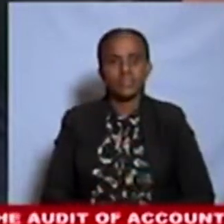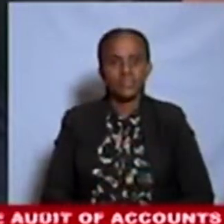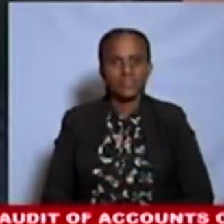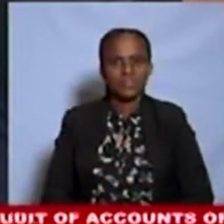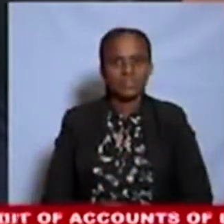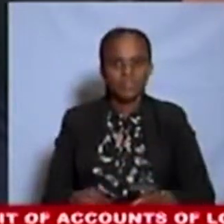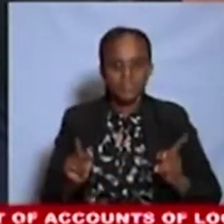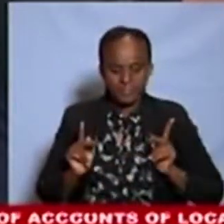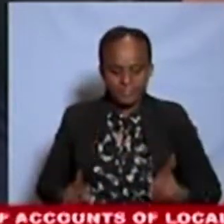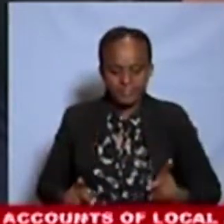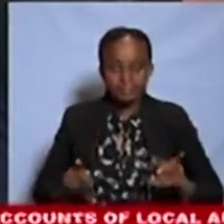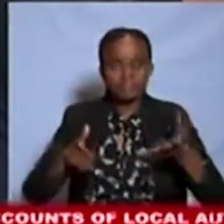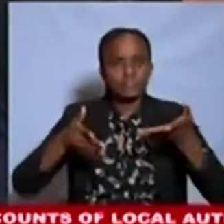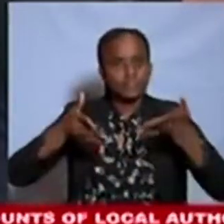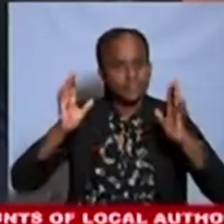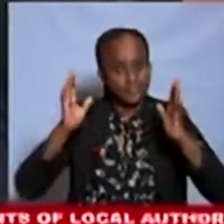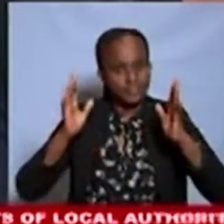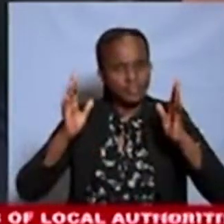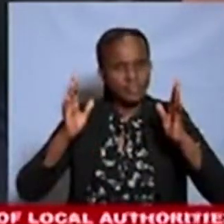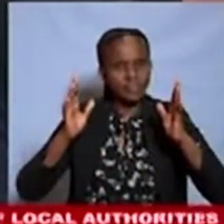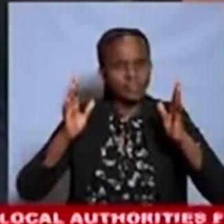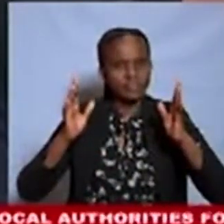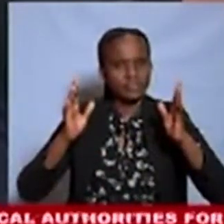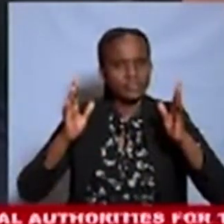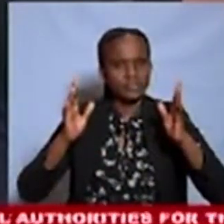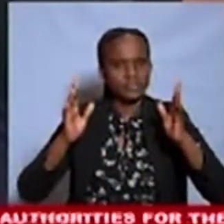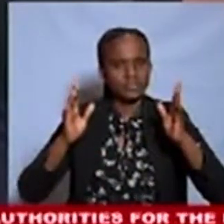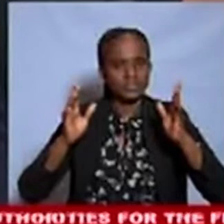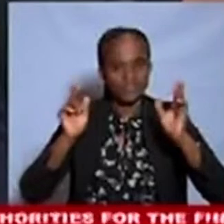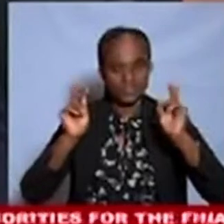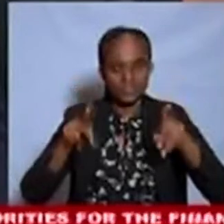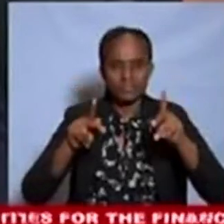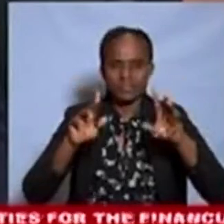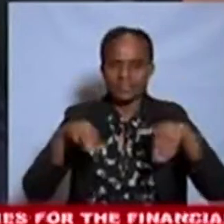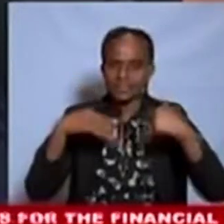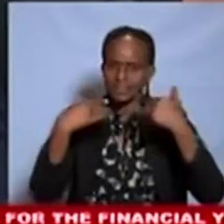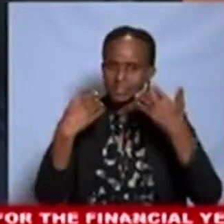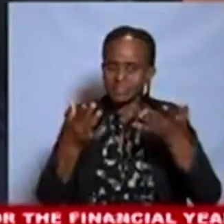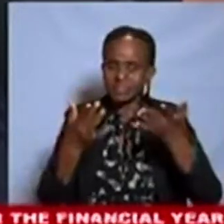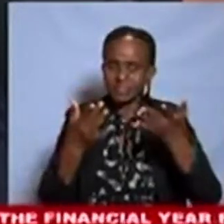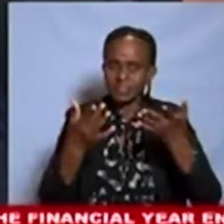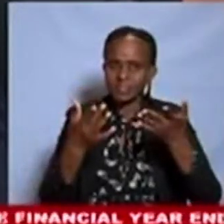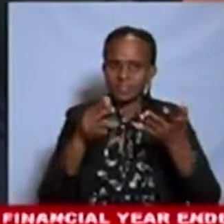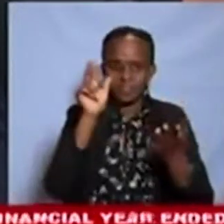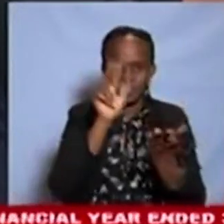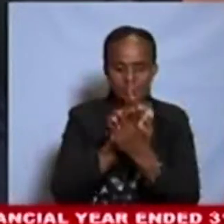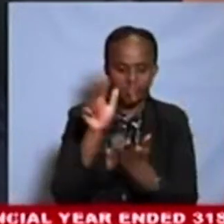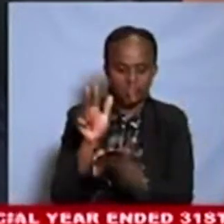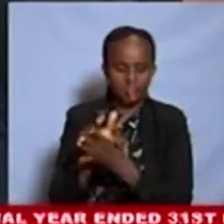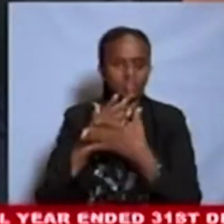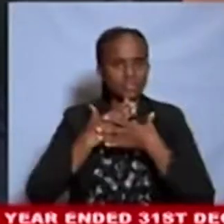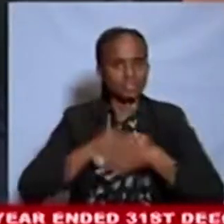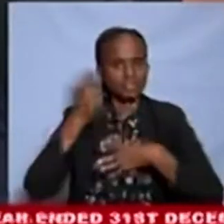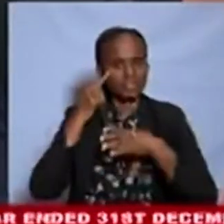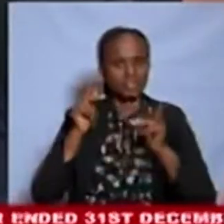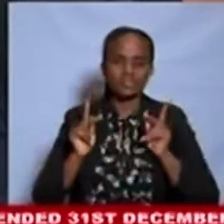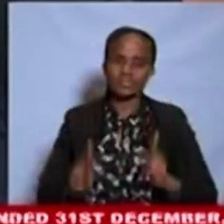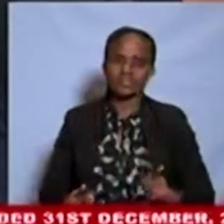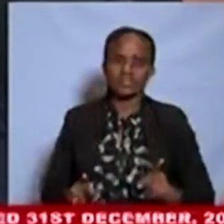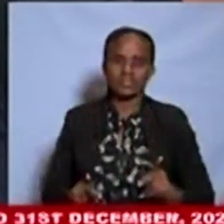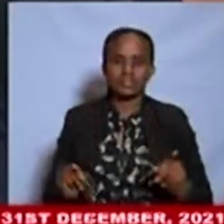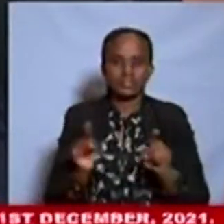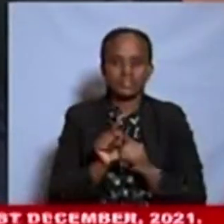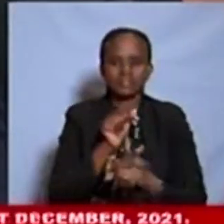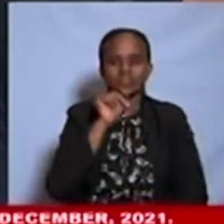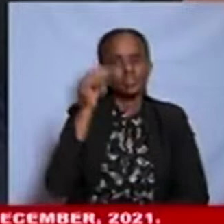The person who authorized, who gave who approved the leave for that person is not